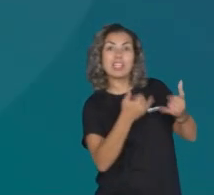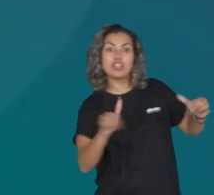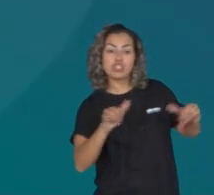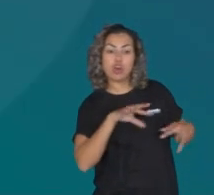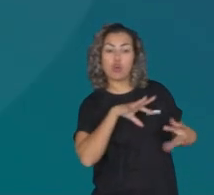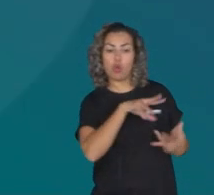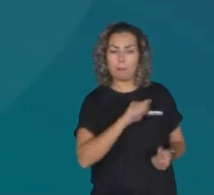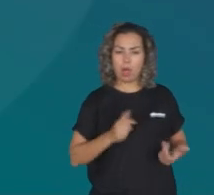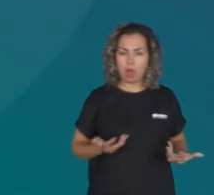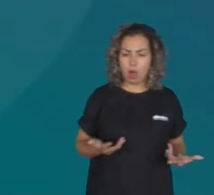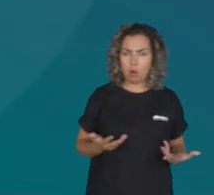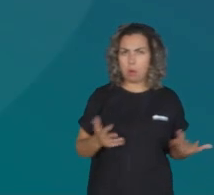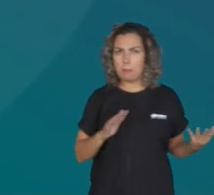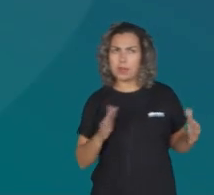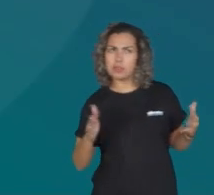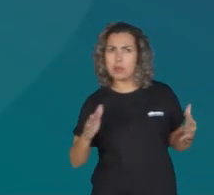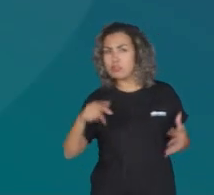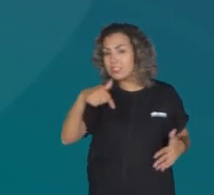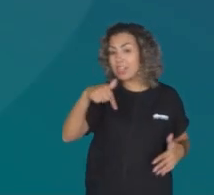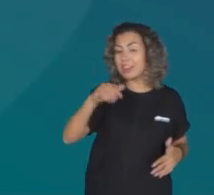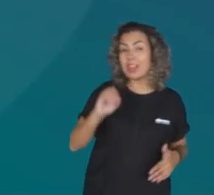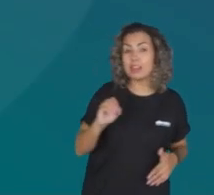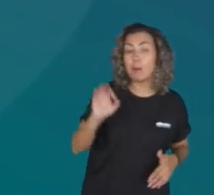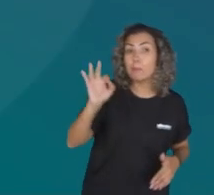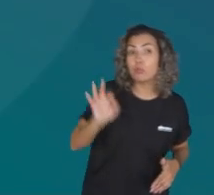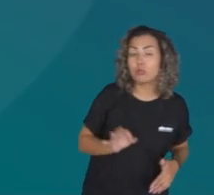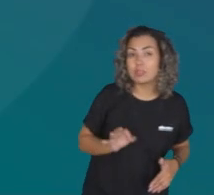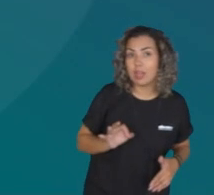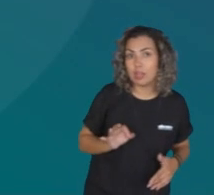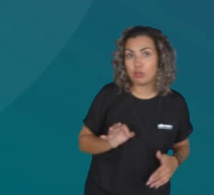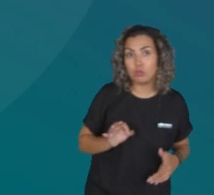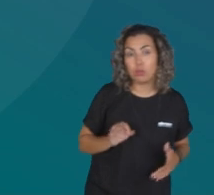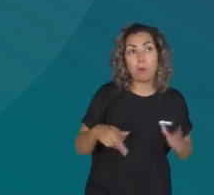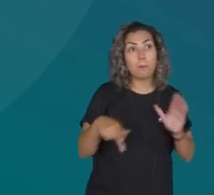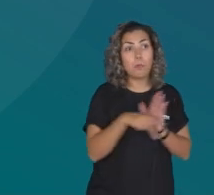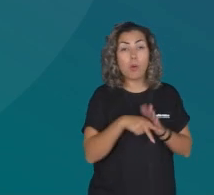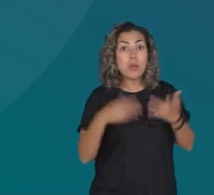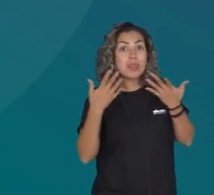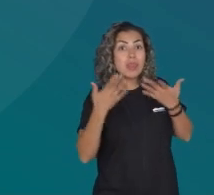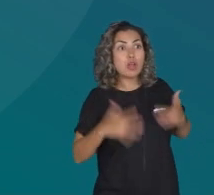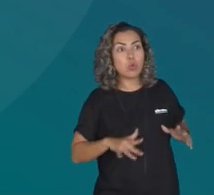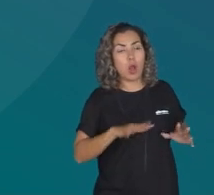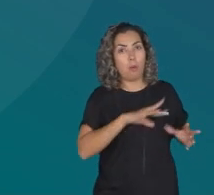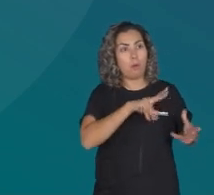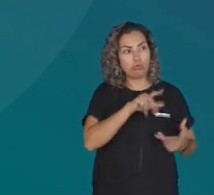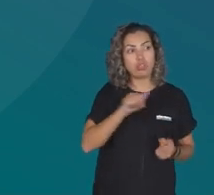70% of all the global natural resources are used by cities. And